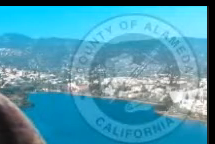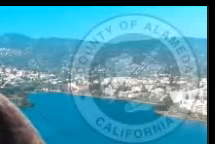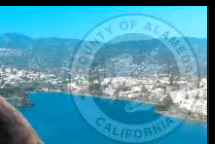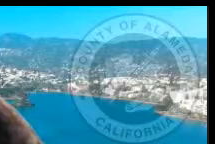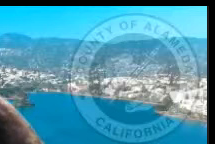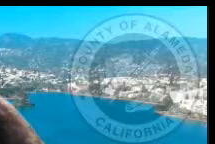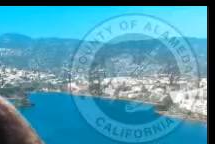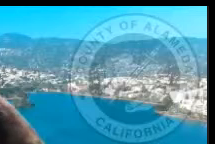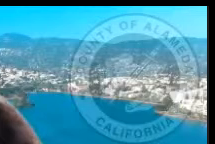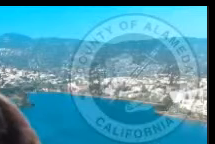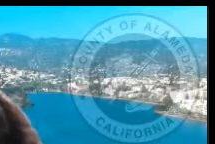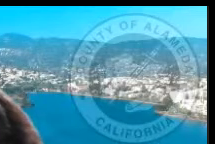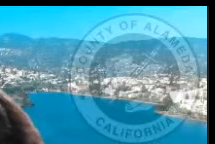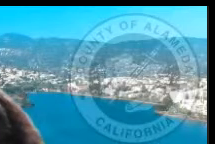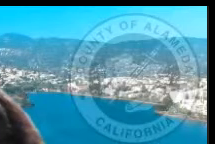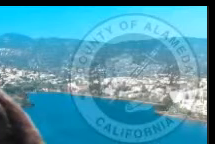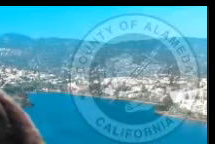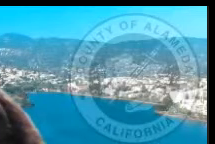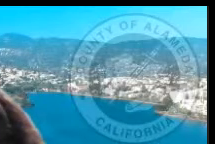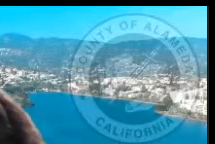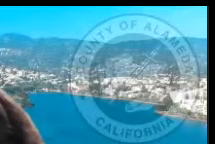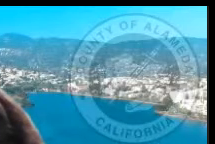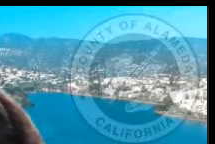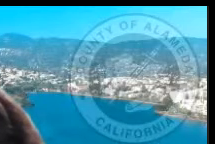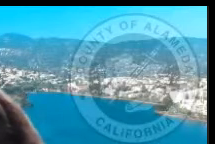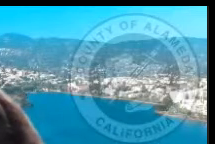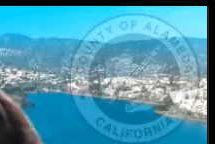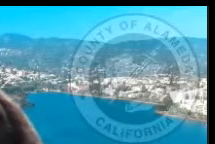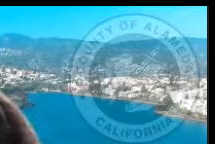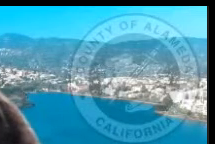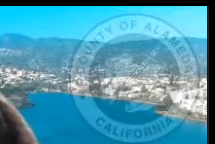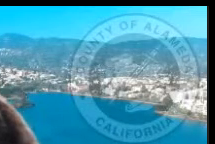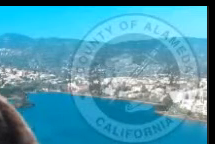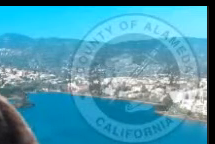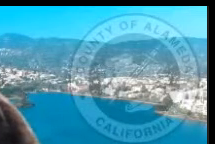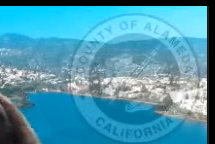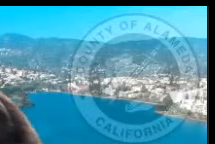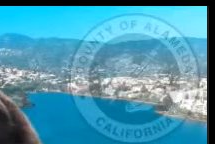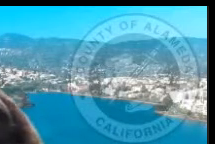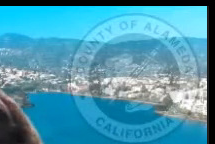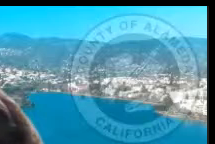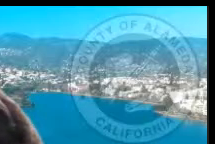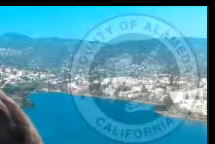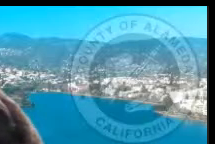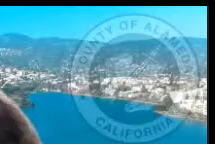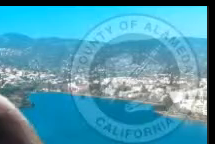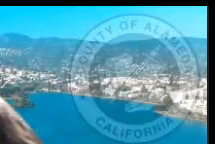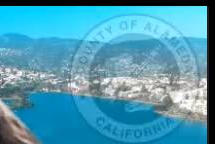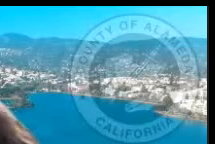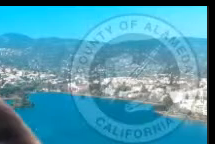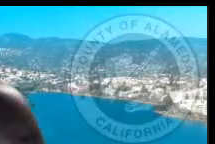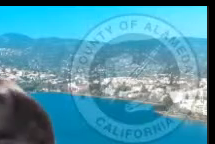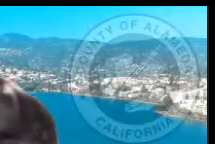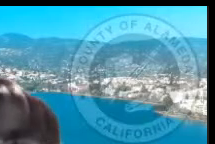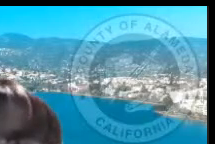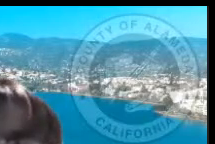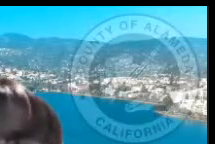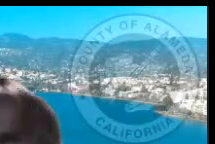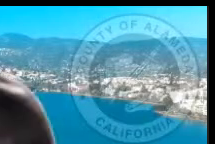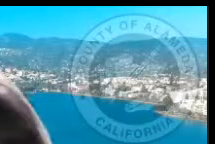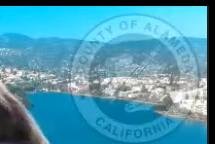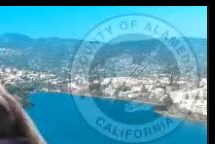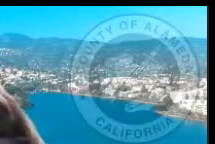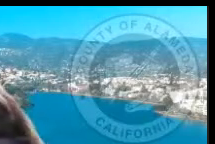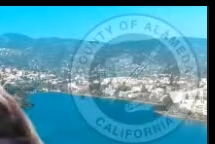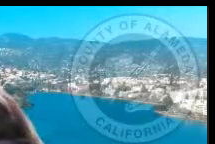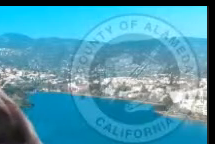we have, once you set us up as interpreters, for example, for Spanish, we have the option to go back to the English channel to translate for